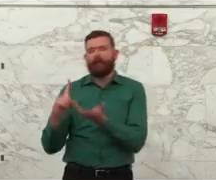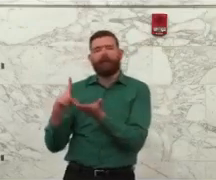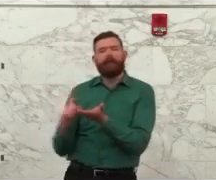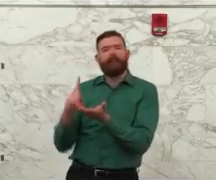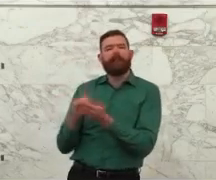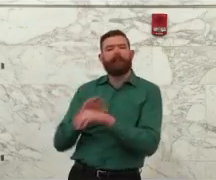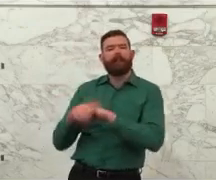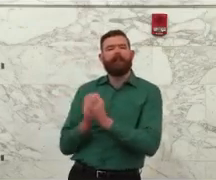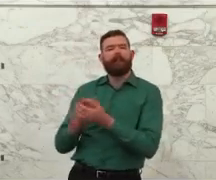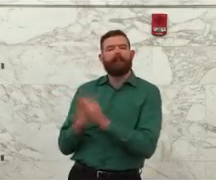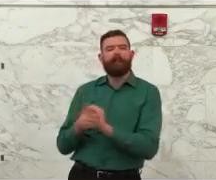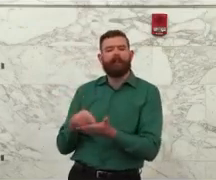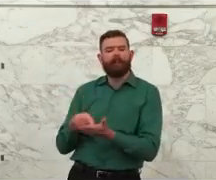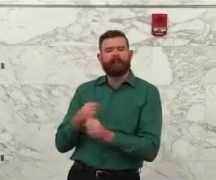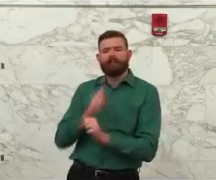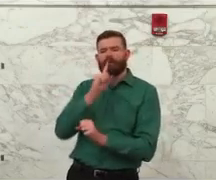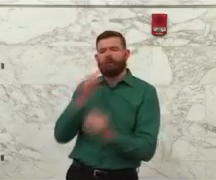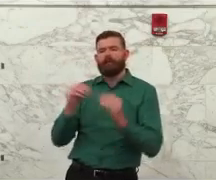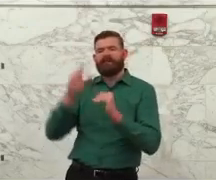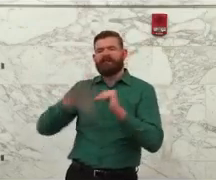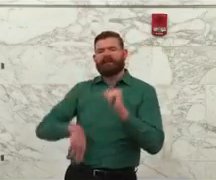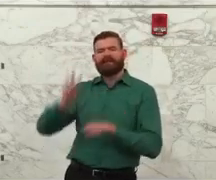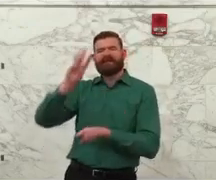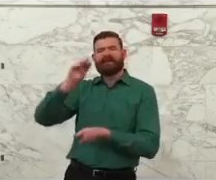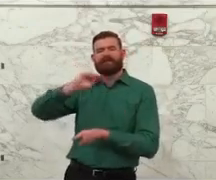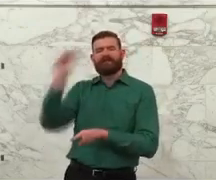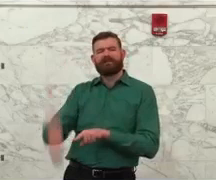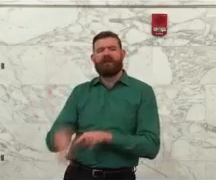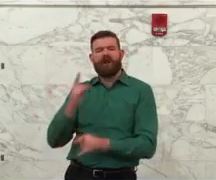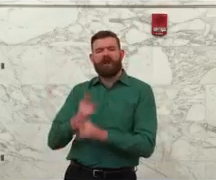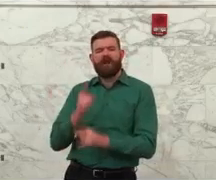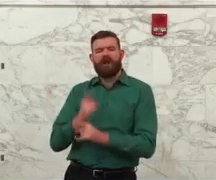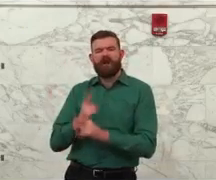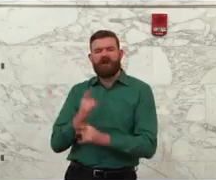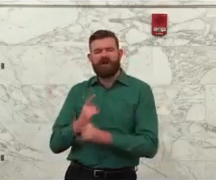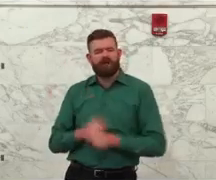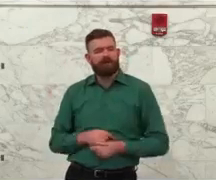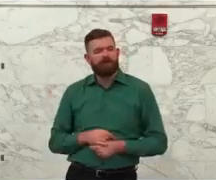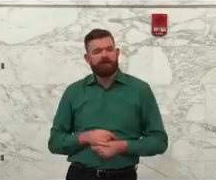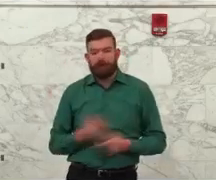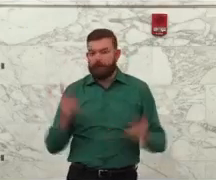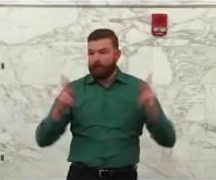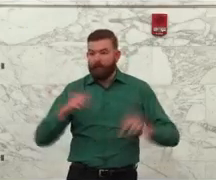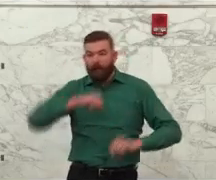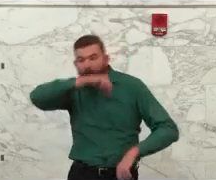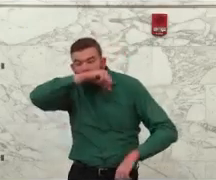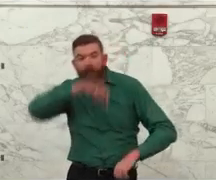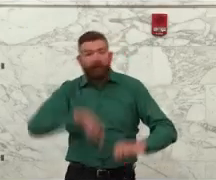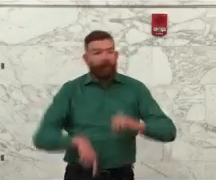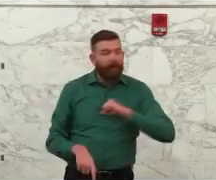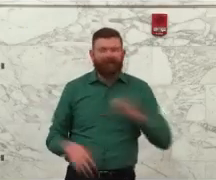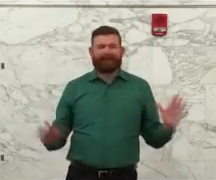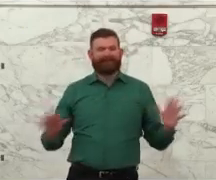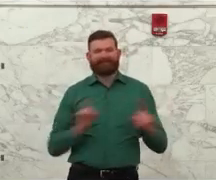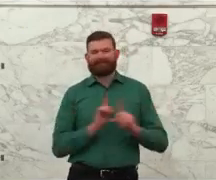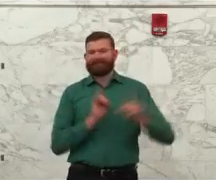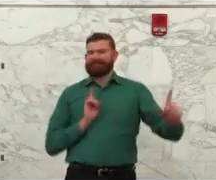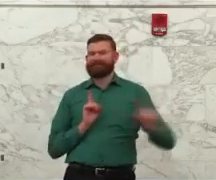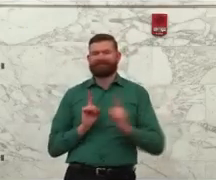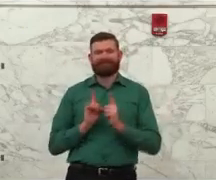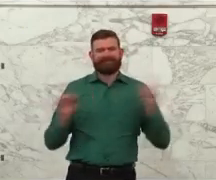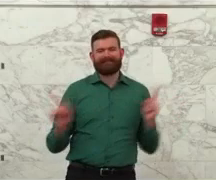social distancing, 6 feet away from other people. I can't emphasize that enough. There are some epidemiologists that are